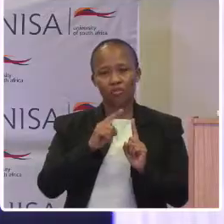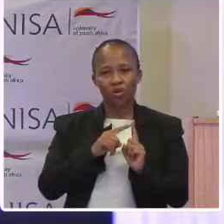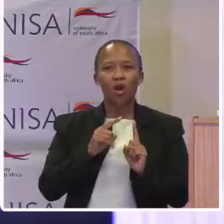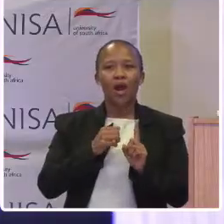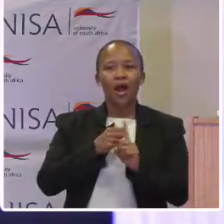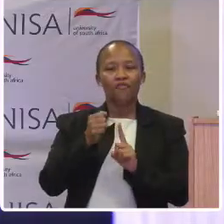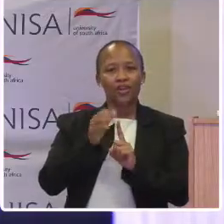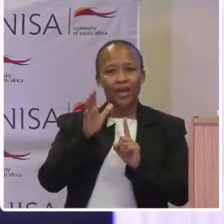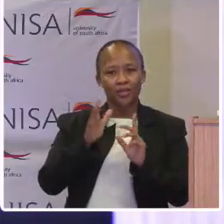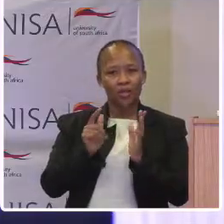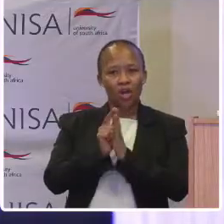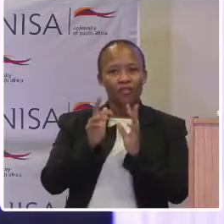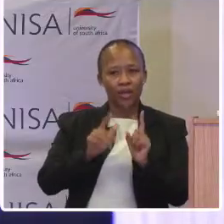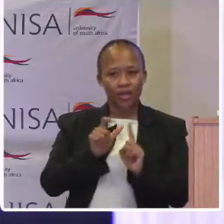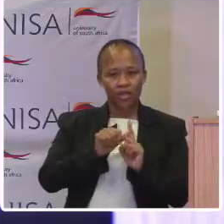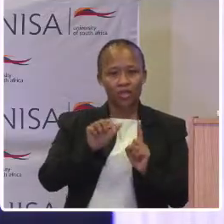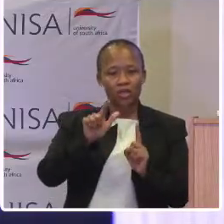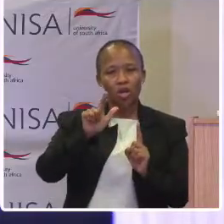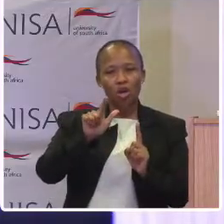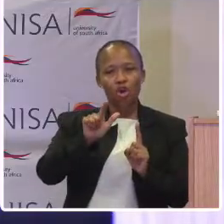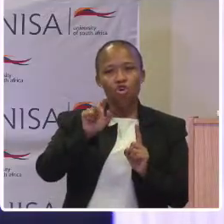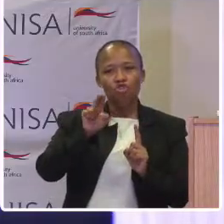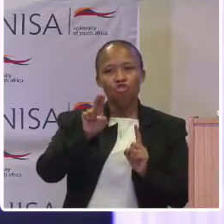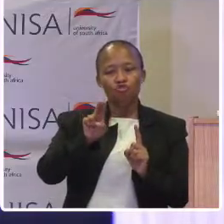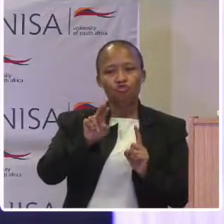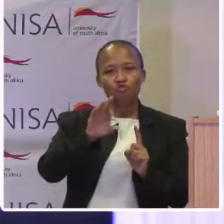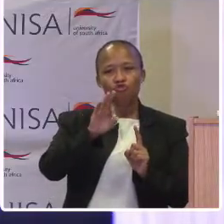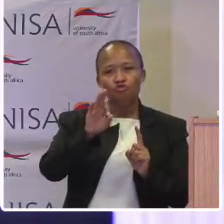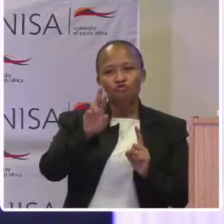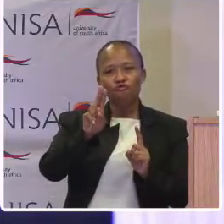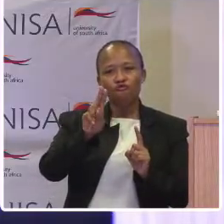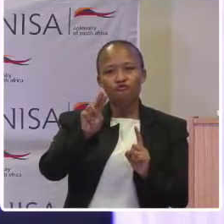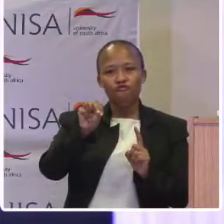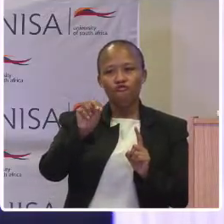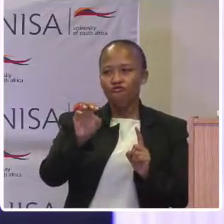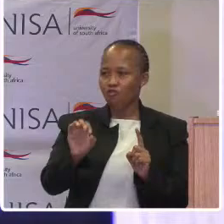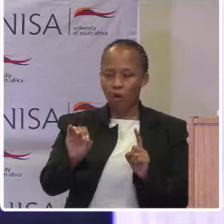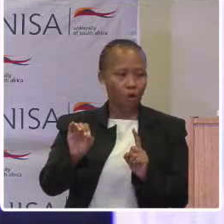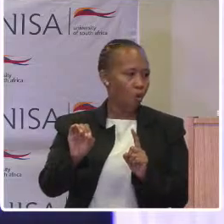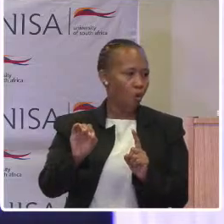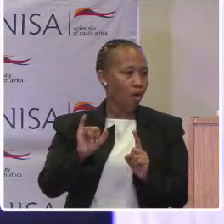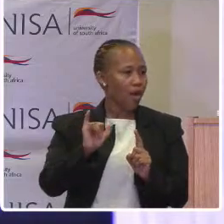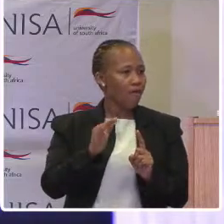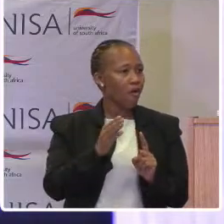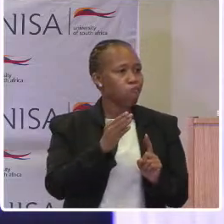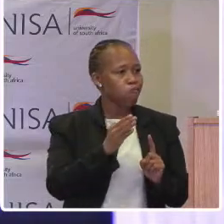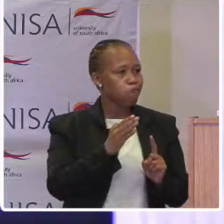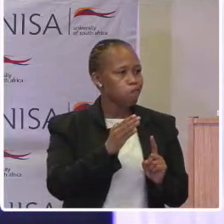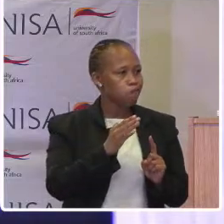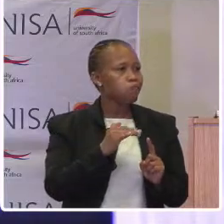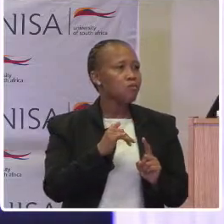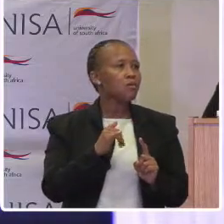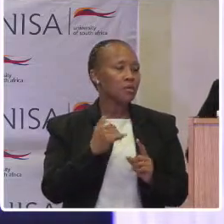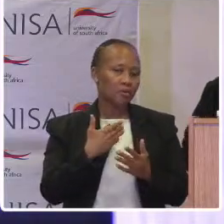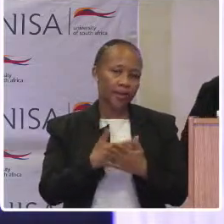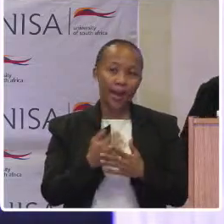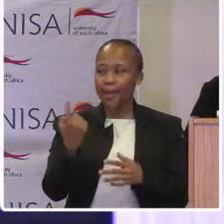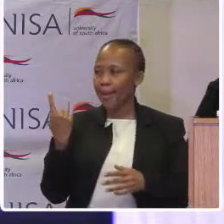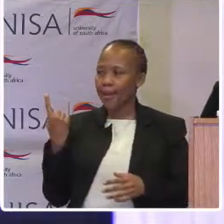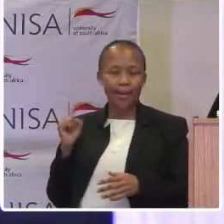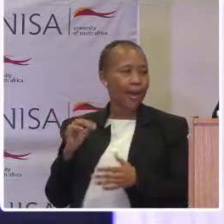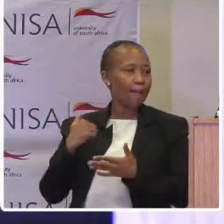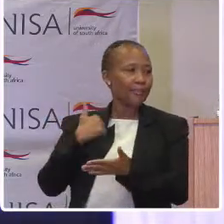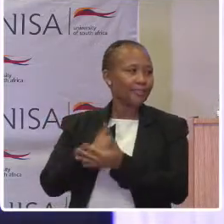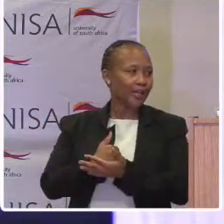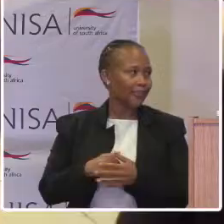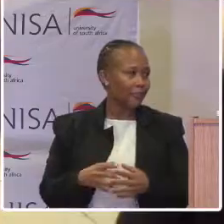Lufuno Newondwe. If she's around, can please Advocate come and take a seat? Thank you. The